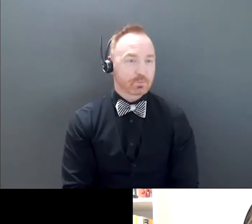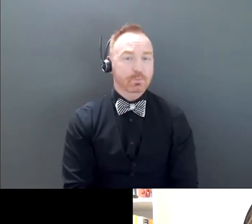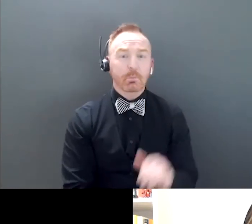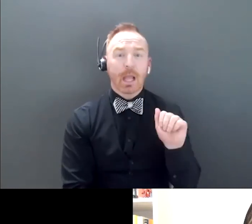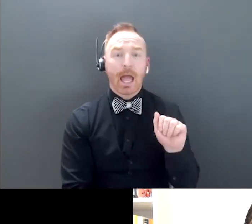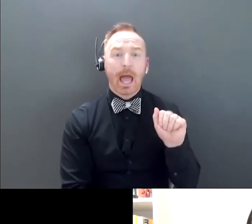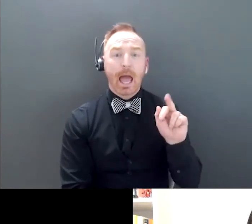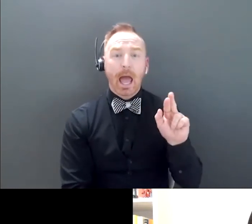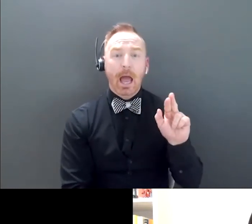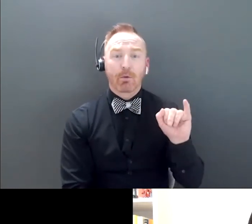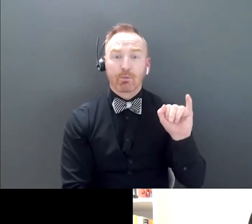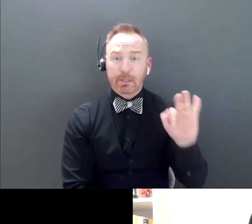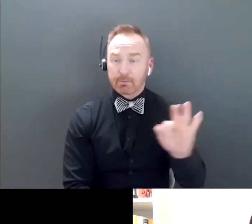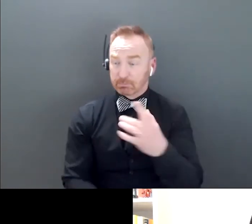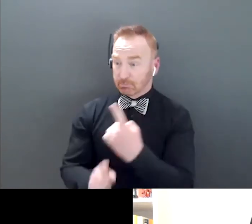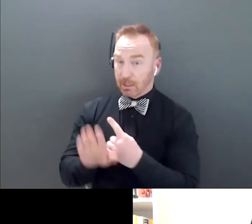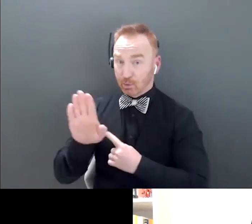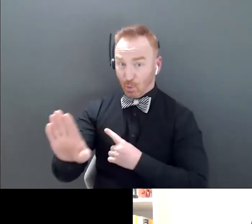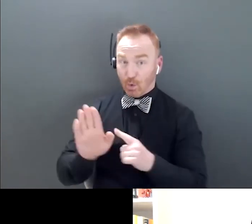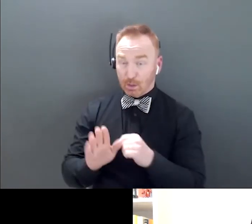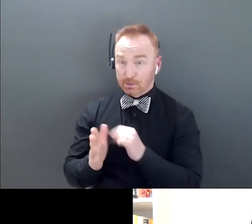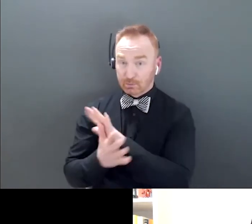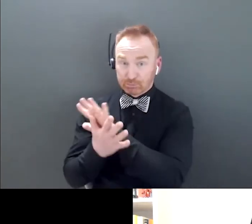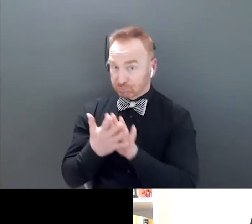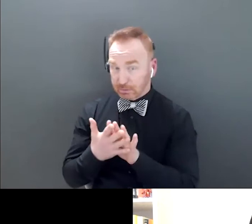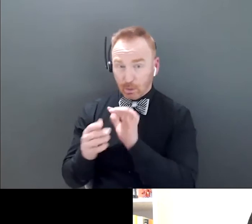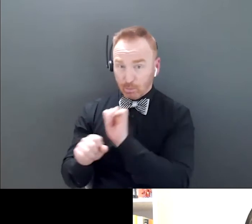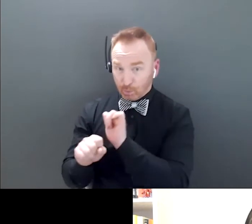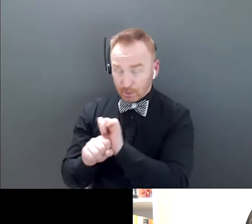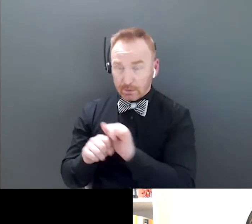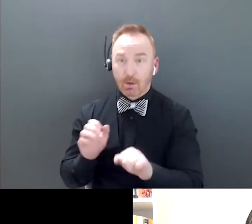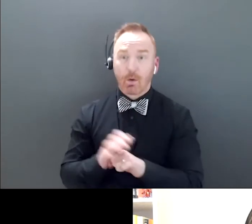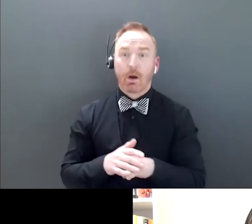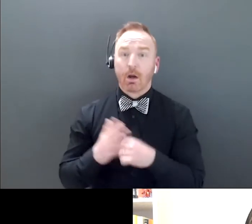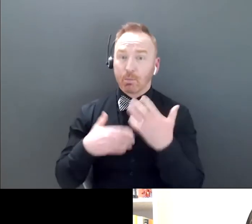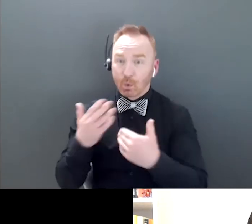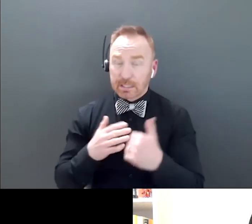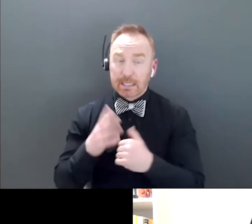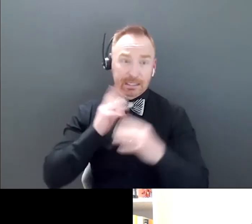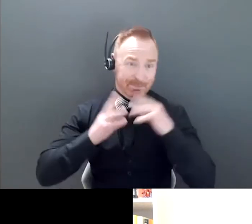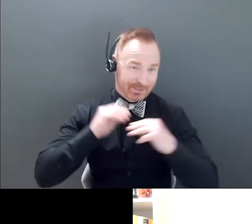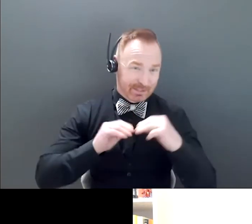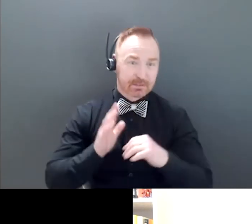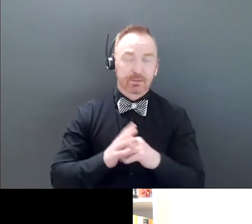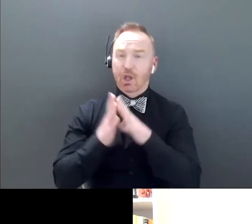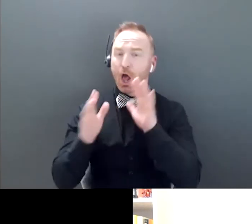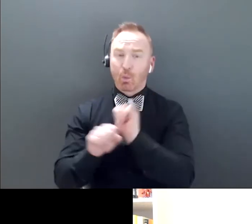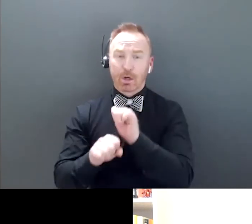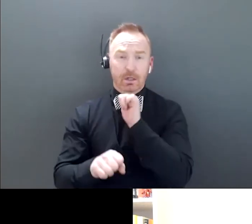within your work and within your scope of practice, there's a lot of like innovative research being going on, not just related to technology, but also related to